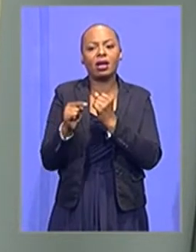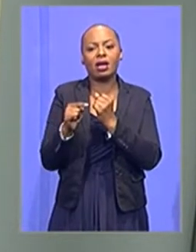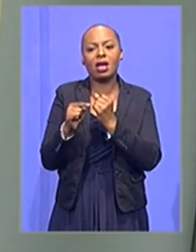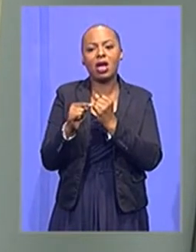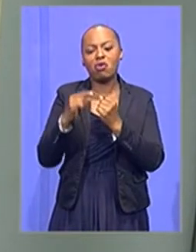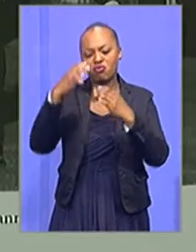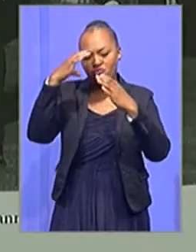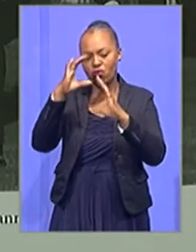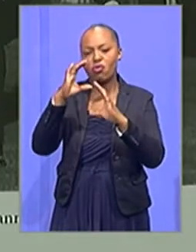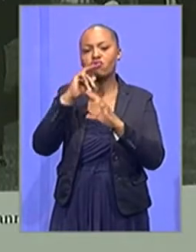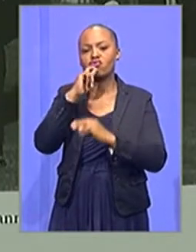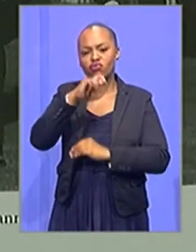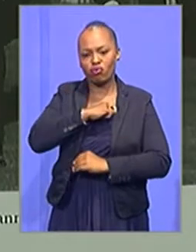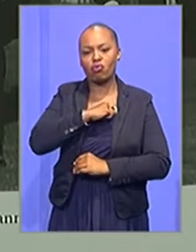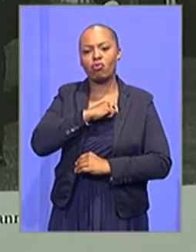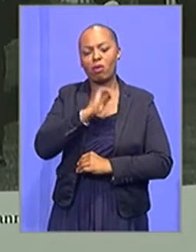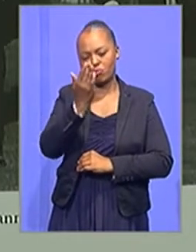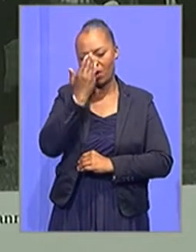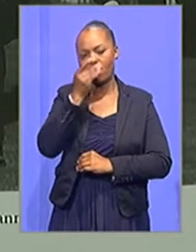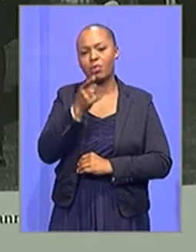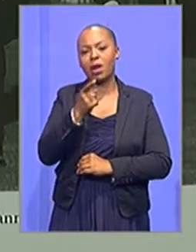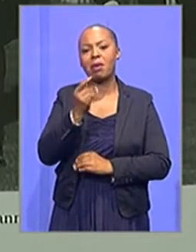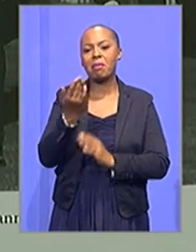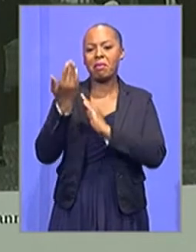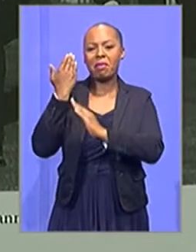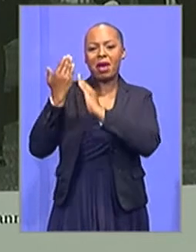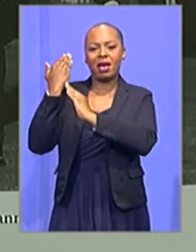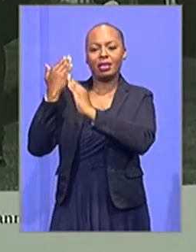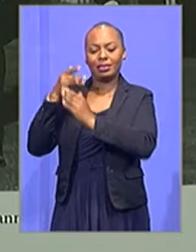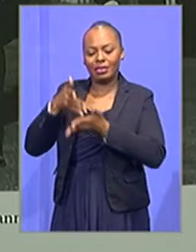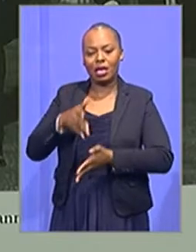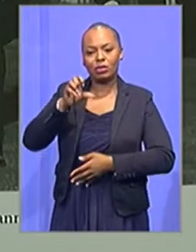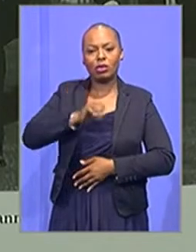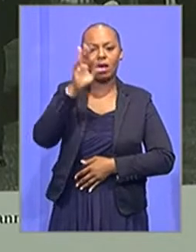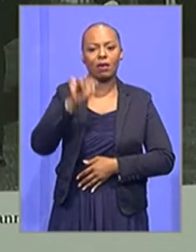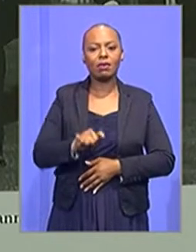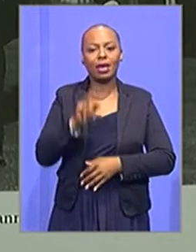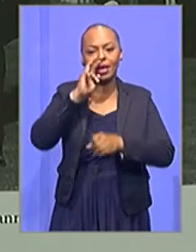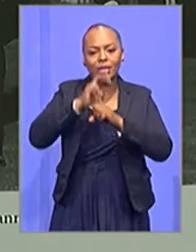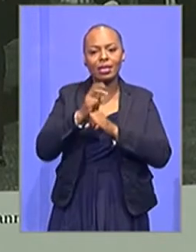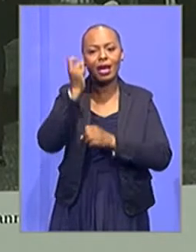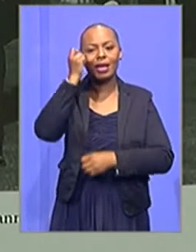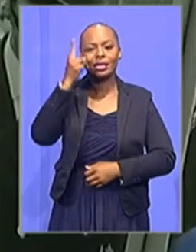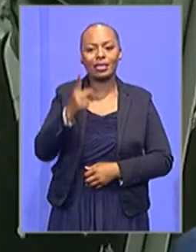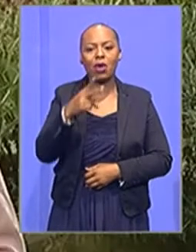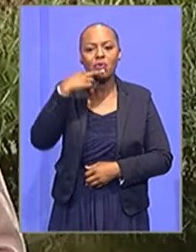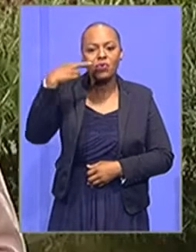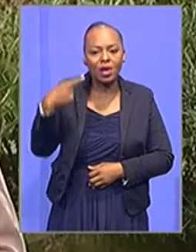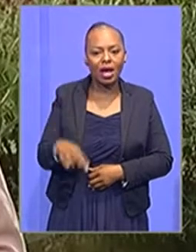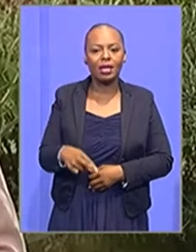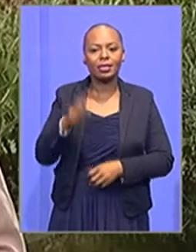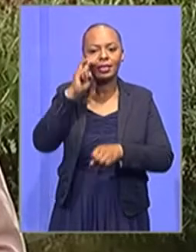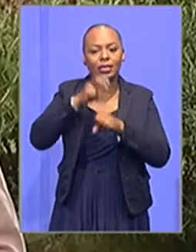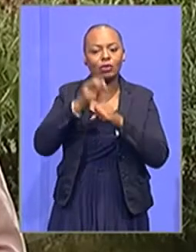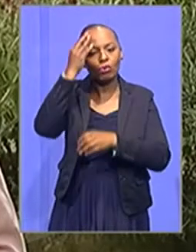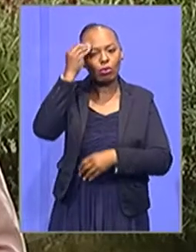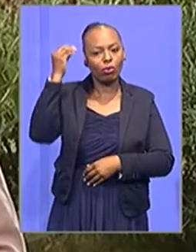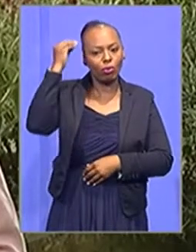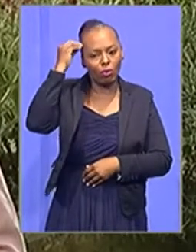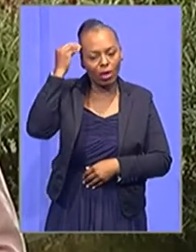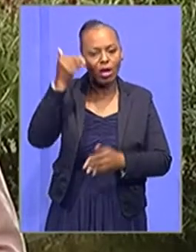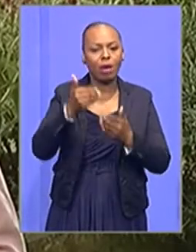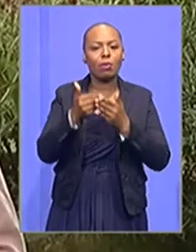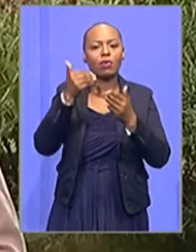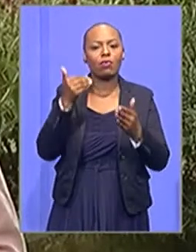this will help people to understand the kind of realities that need to be acknowledged before we can really